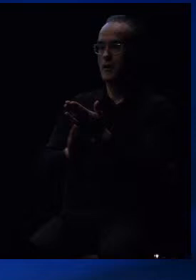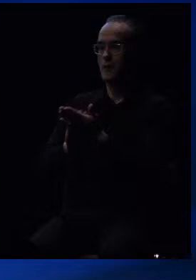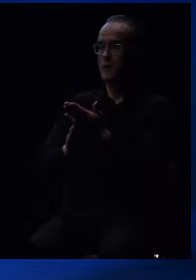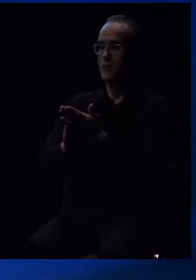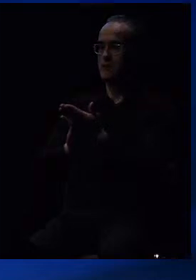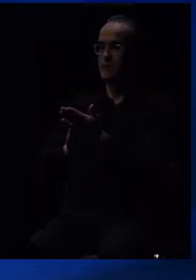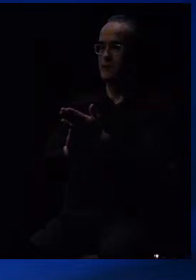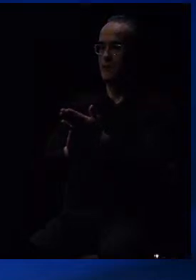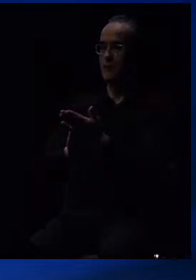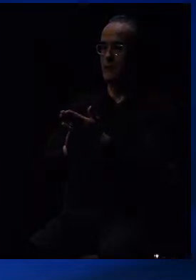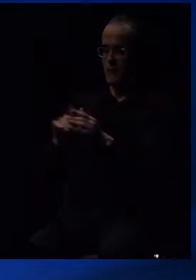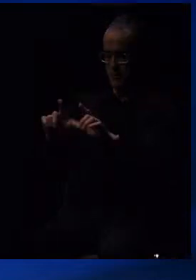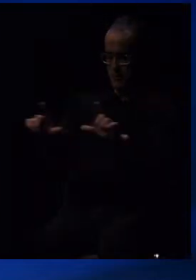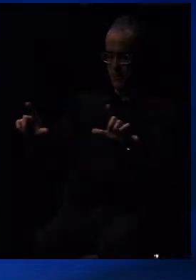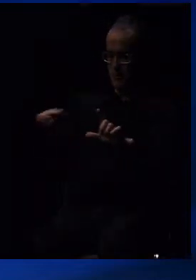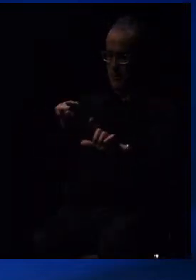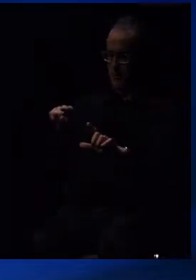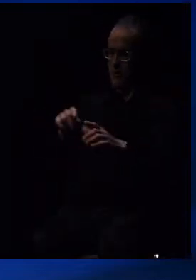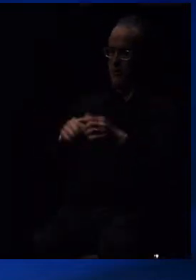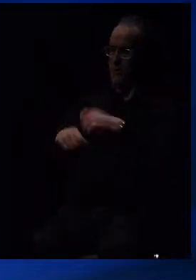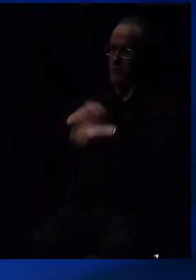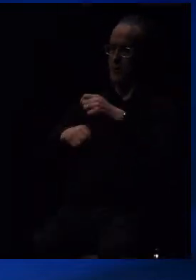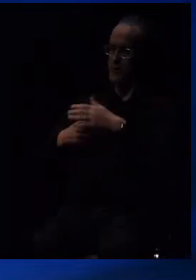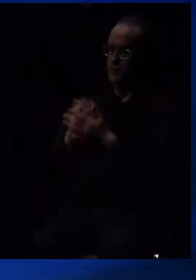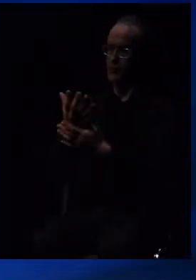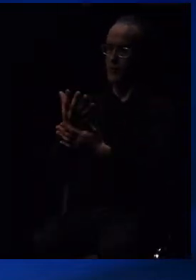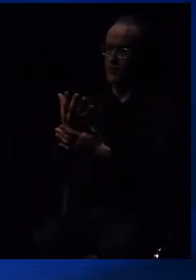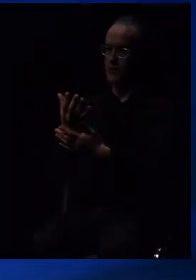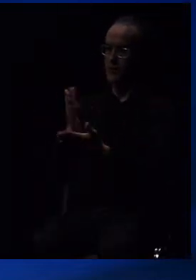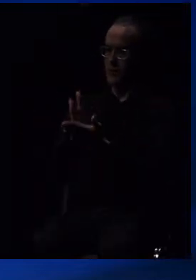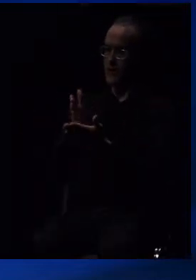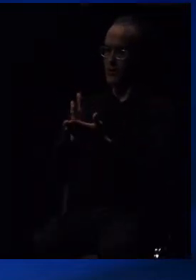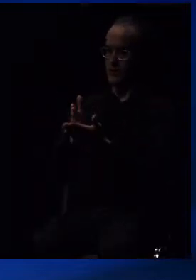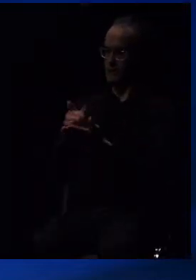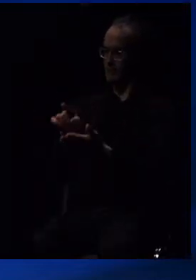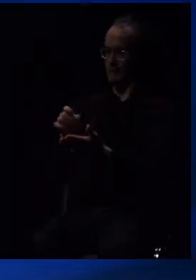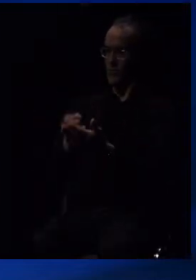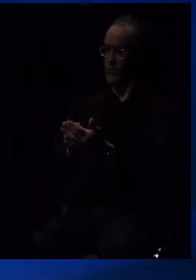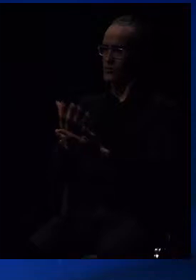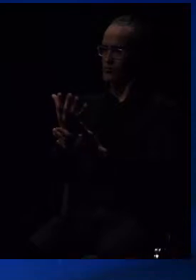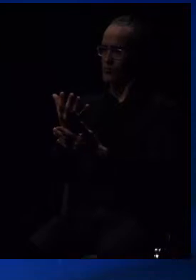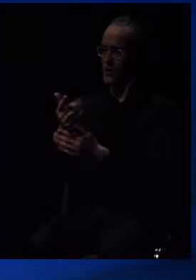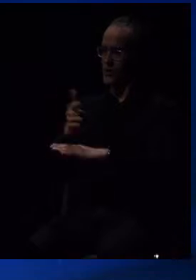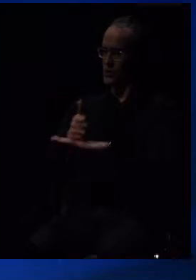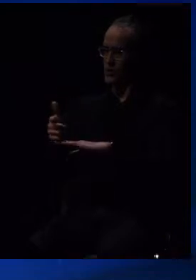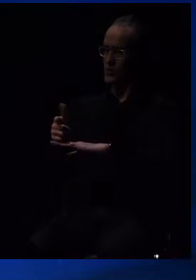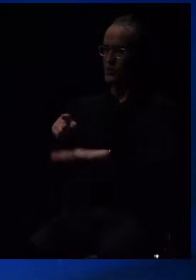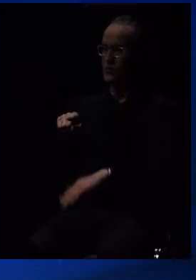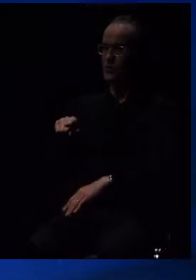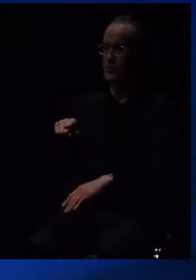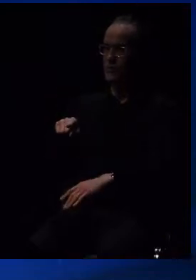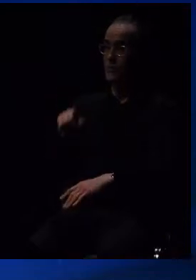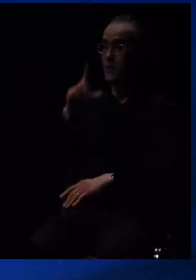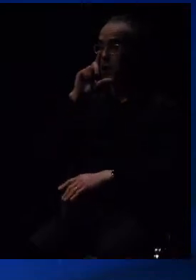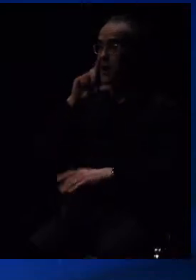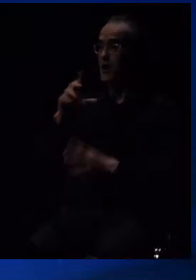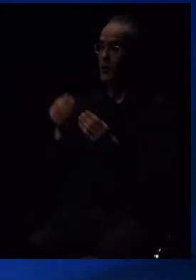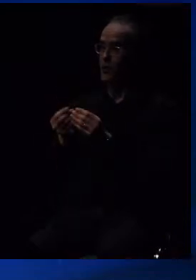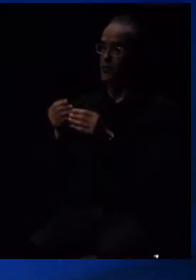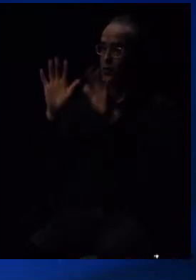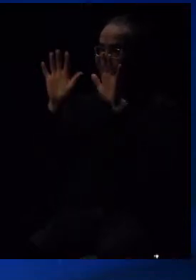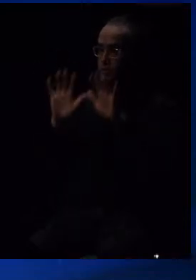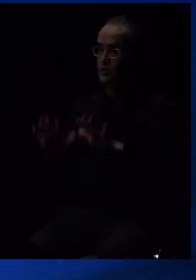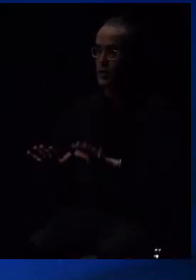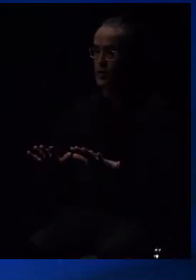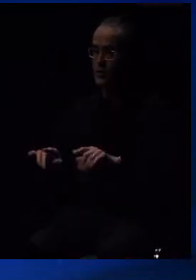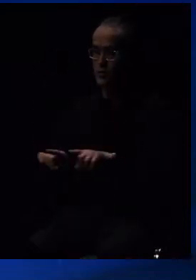it actually wasn't spring. But we were lucky with snow, at least, in